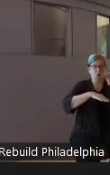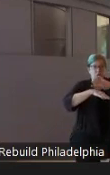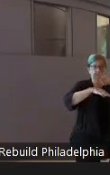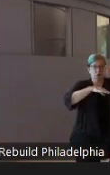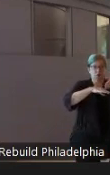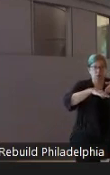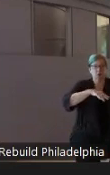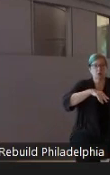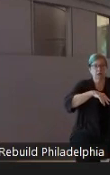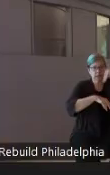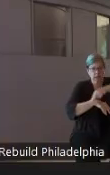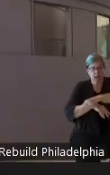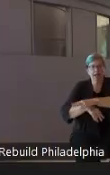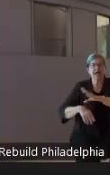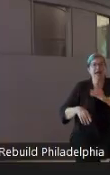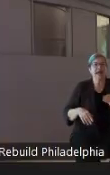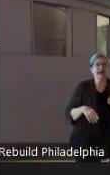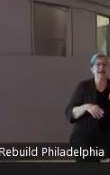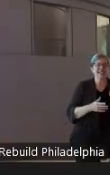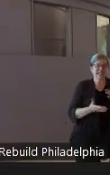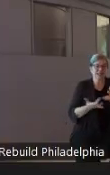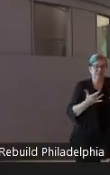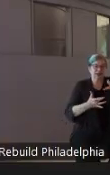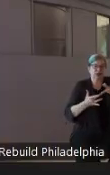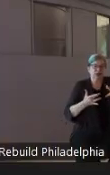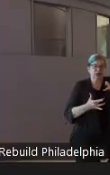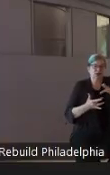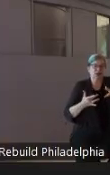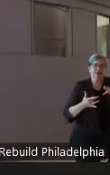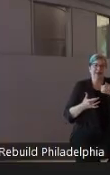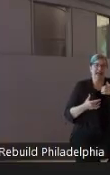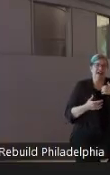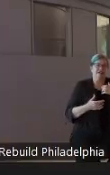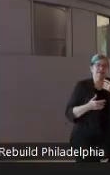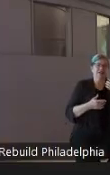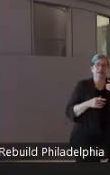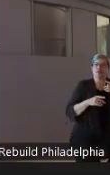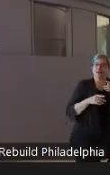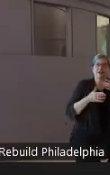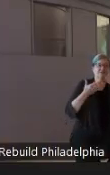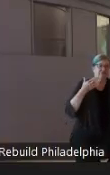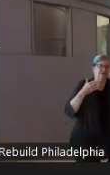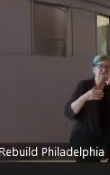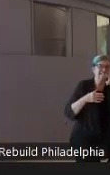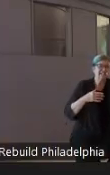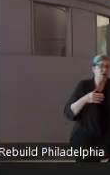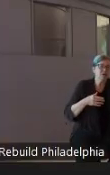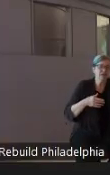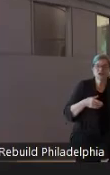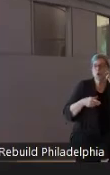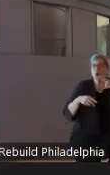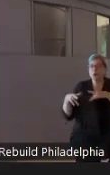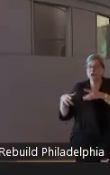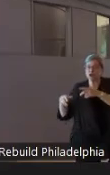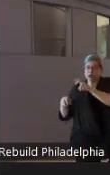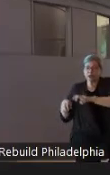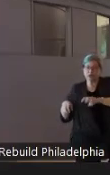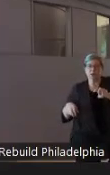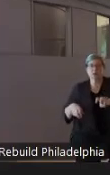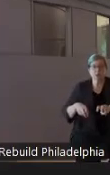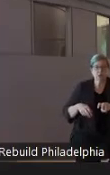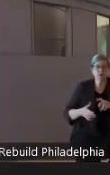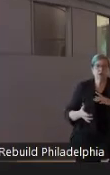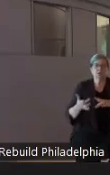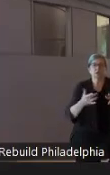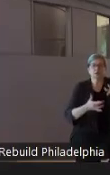has 4 seats that face outward where wheelchair can transfer easily. And then